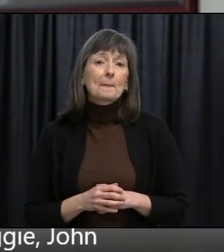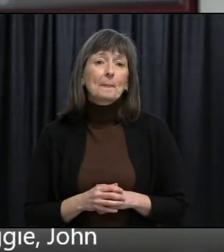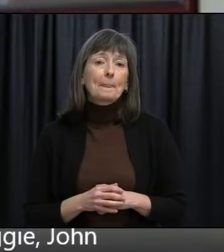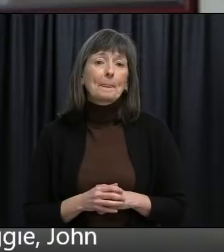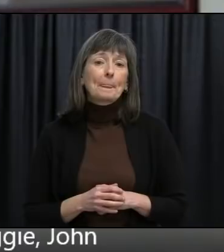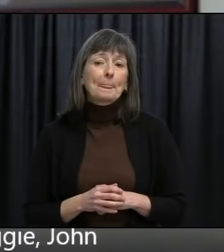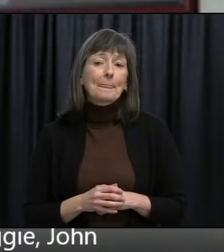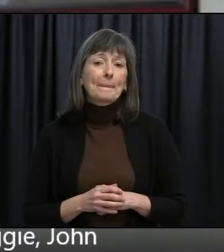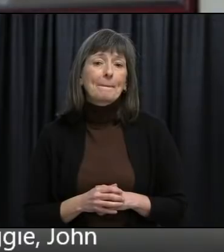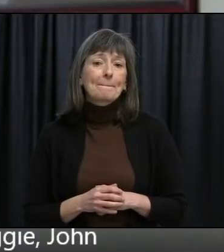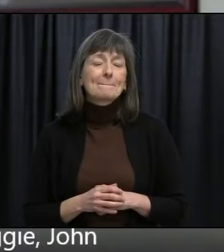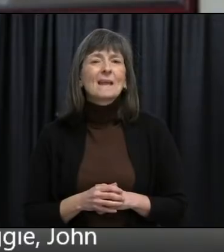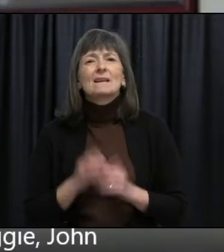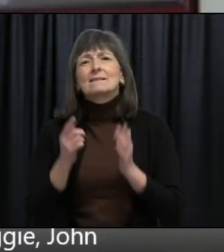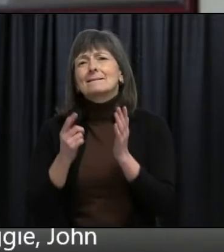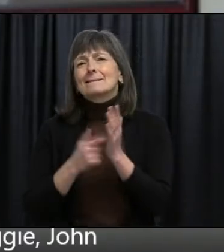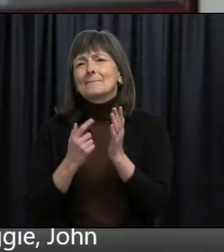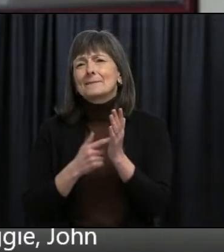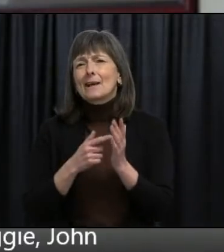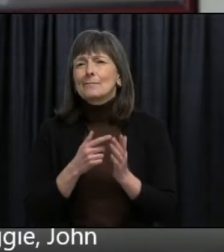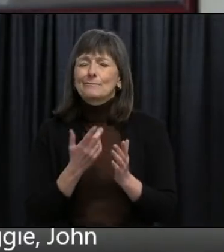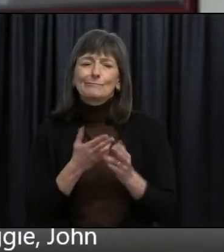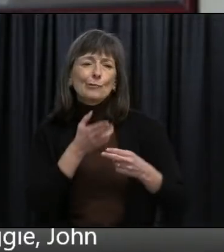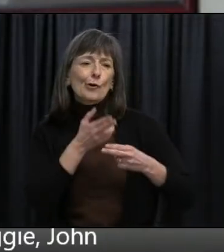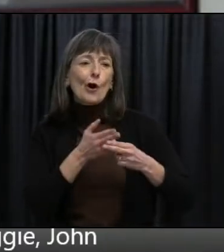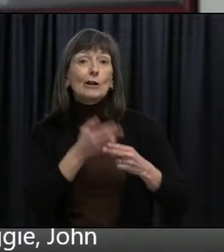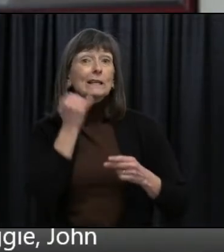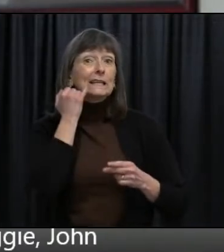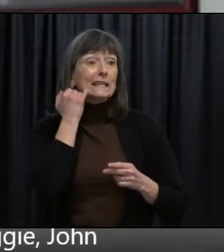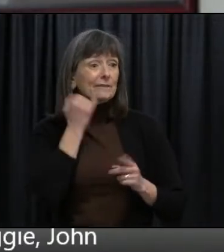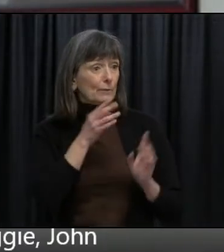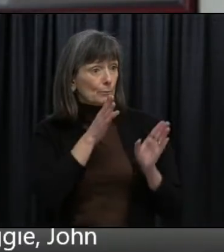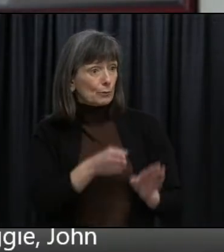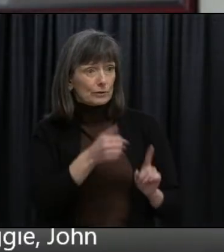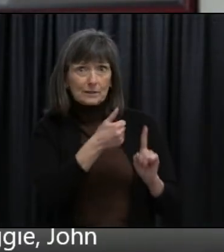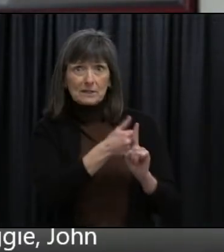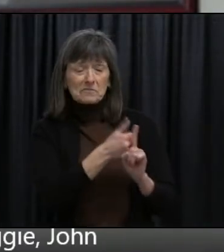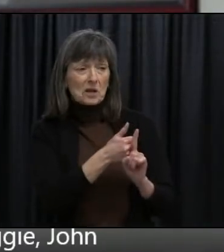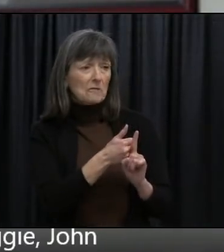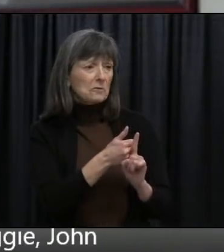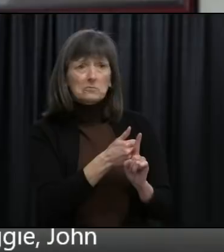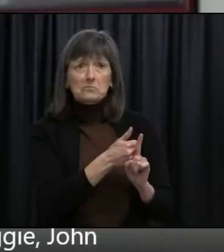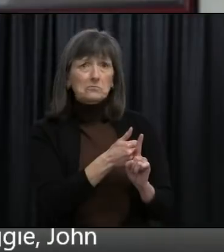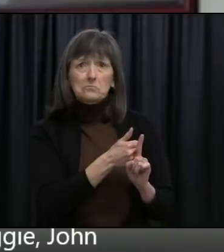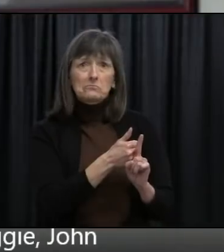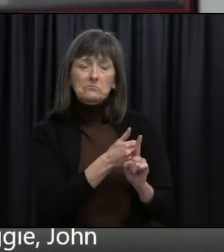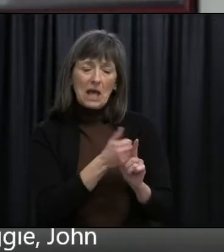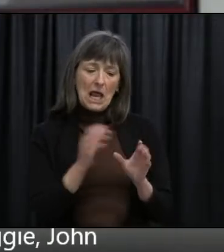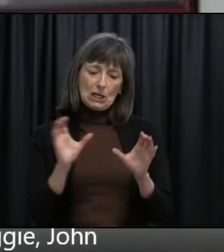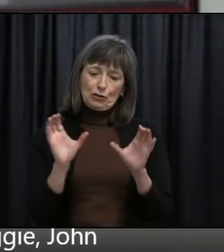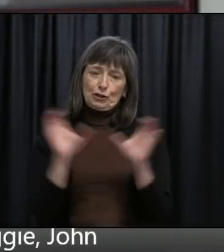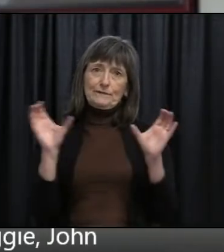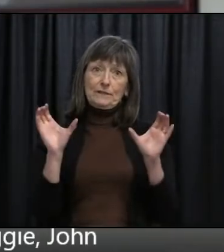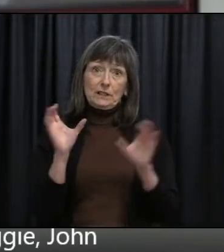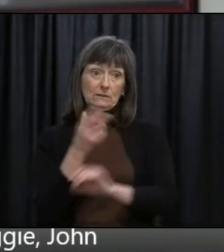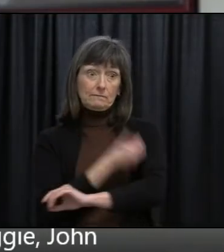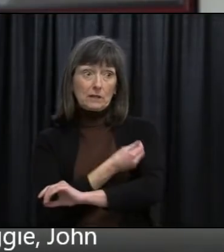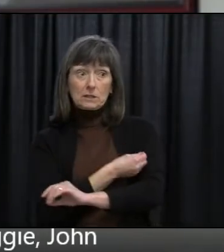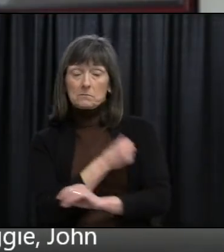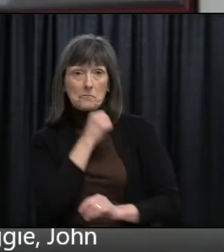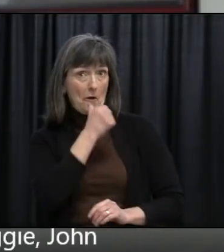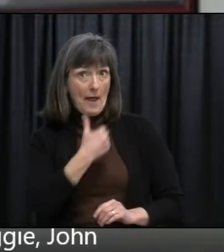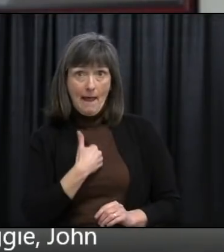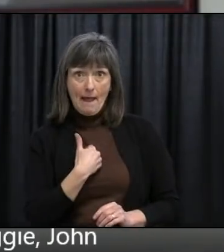called micro-credentialing, which is where you could take people who don't technically have the license to